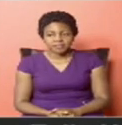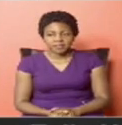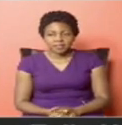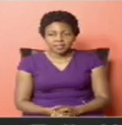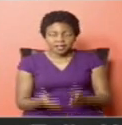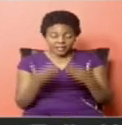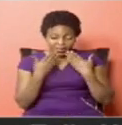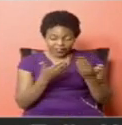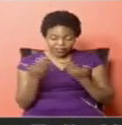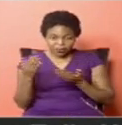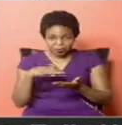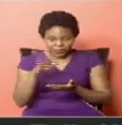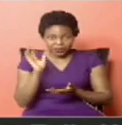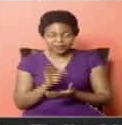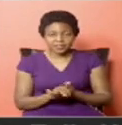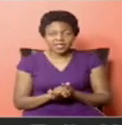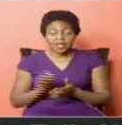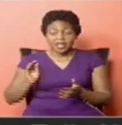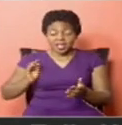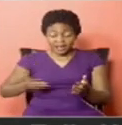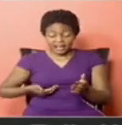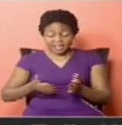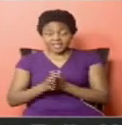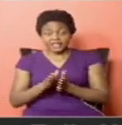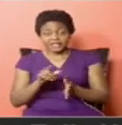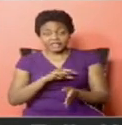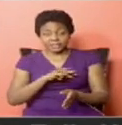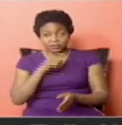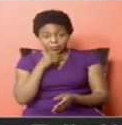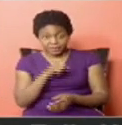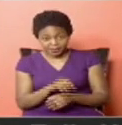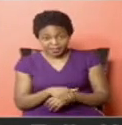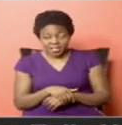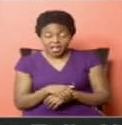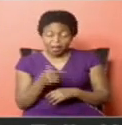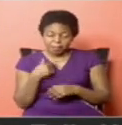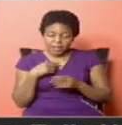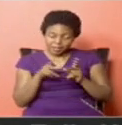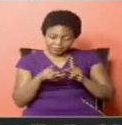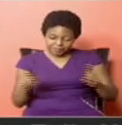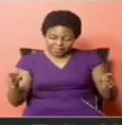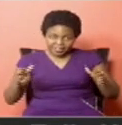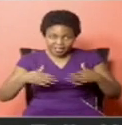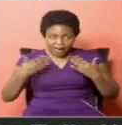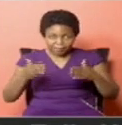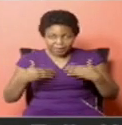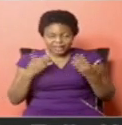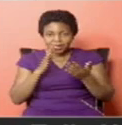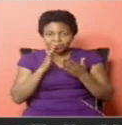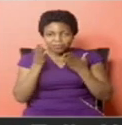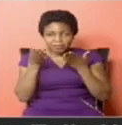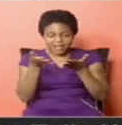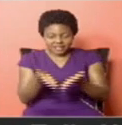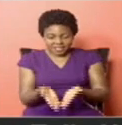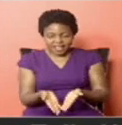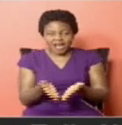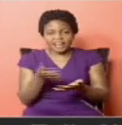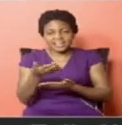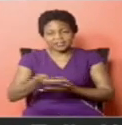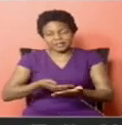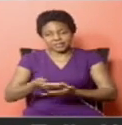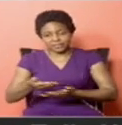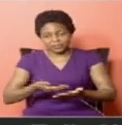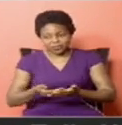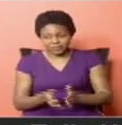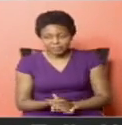Thank you very much. Ladies and gentlemen, it's a great pleasure to be here at this session.